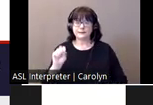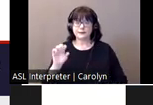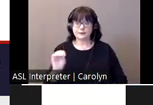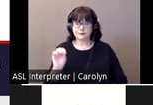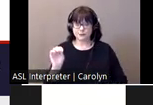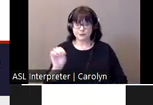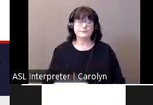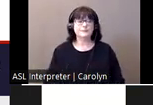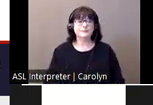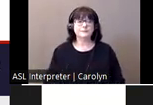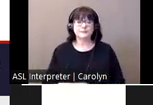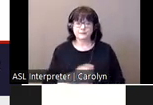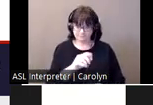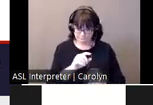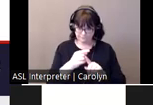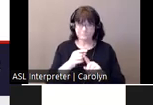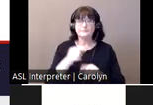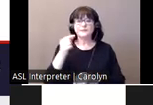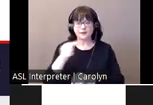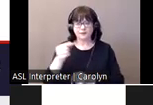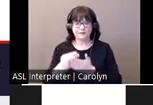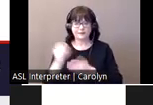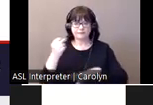eCampus is also a government-funded organization in Ontario.